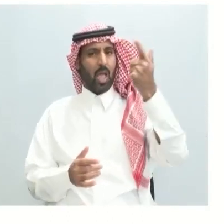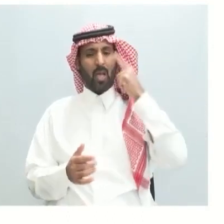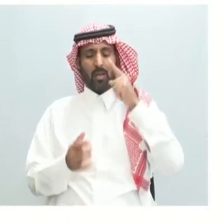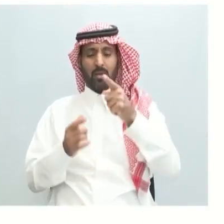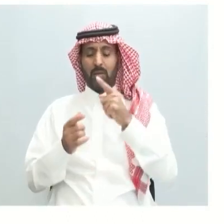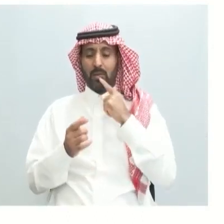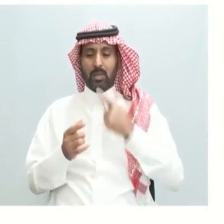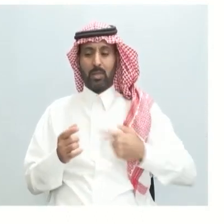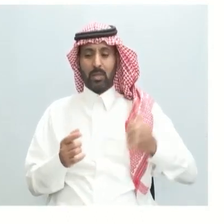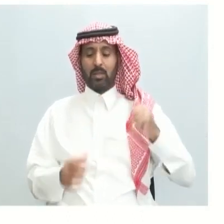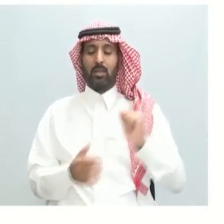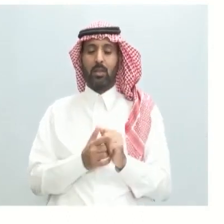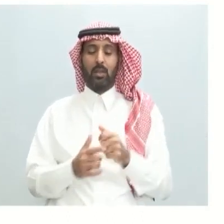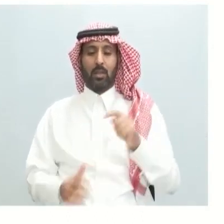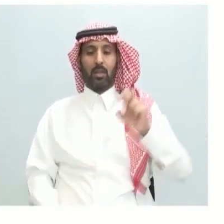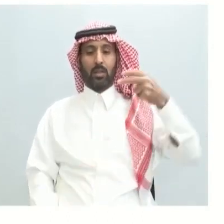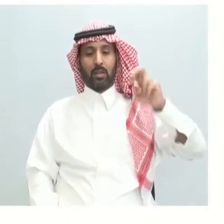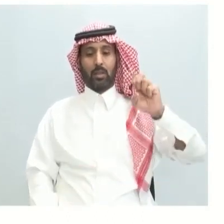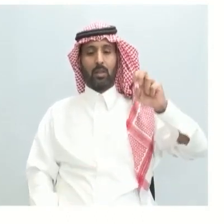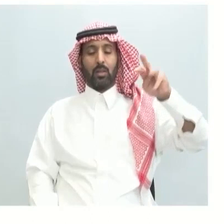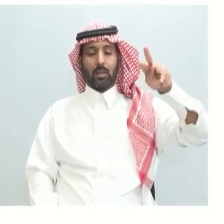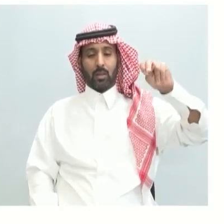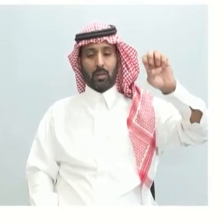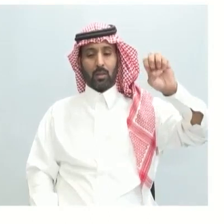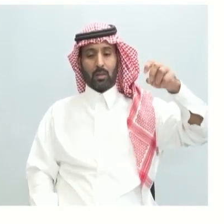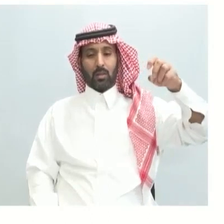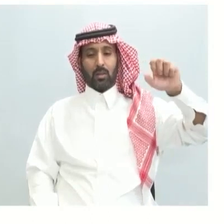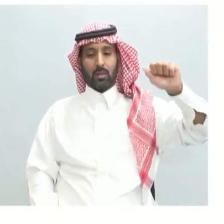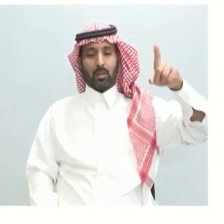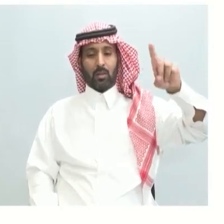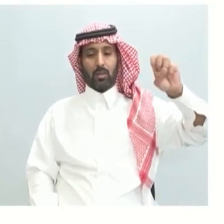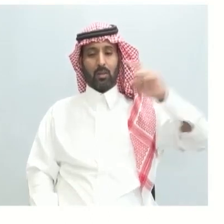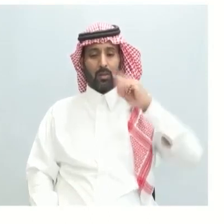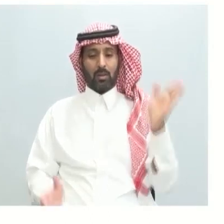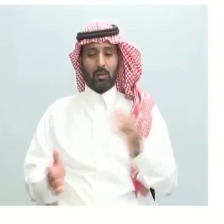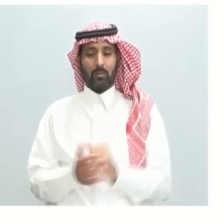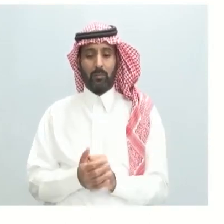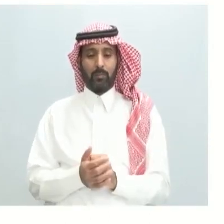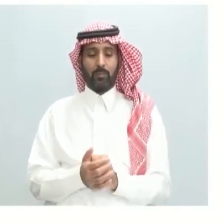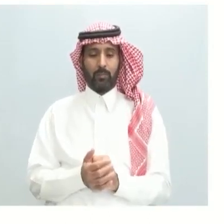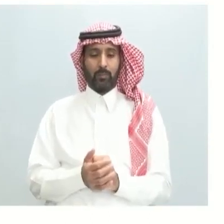is it called the needle? So let's see the answer here.